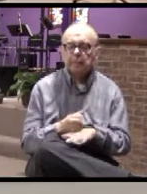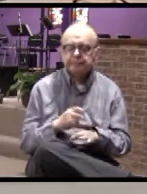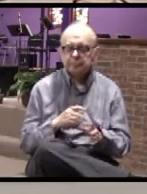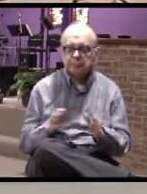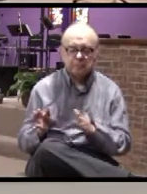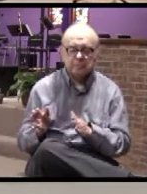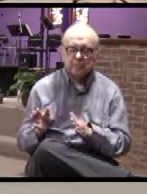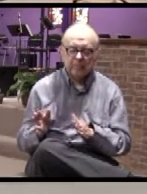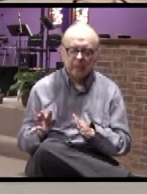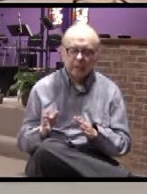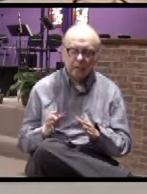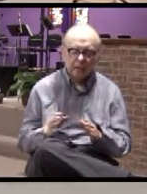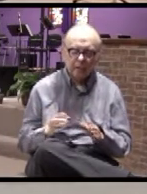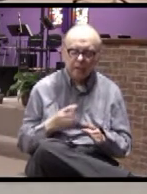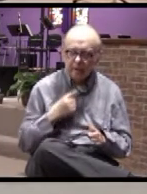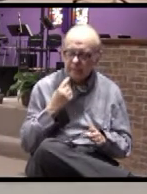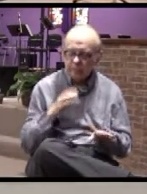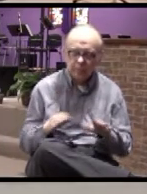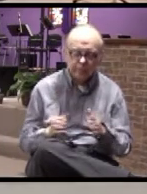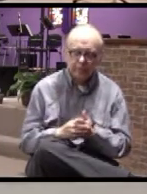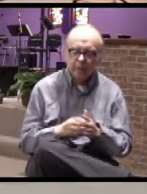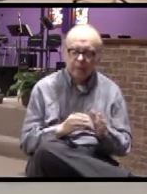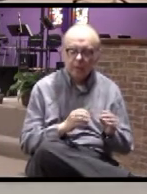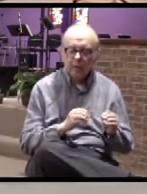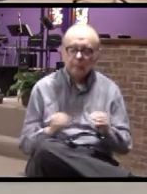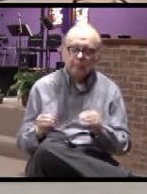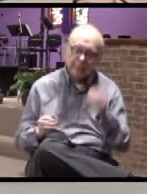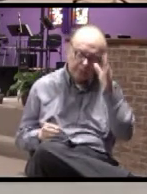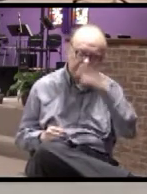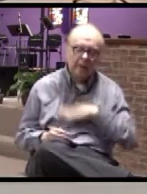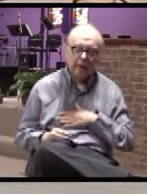do that, put him on the front line so he'll die.